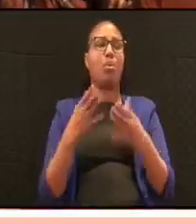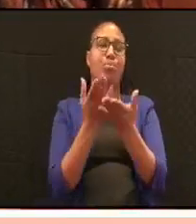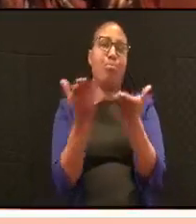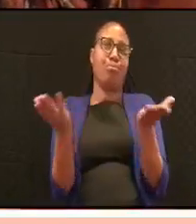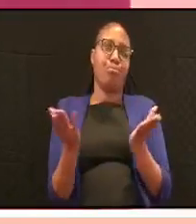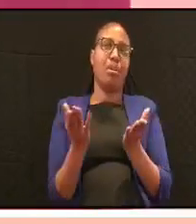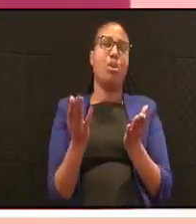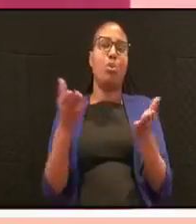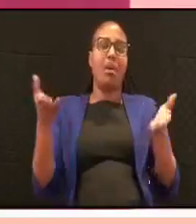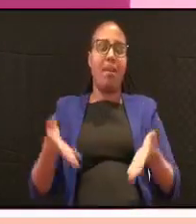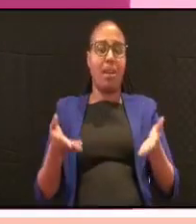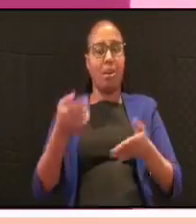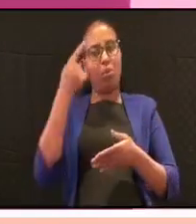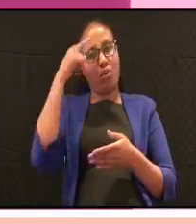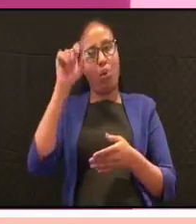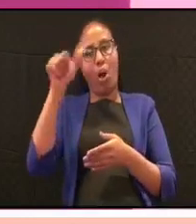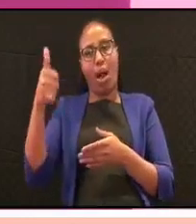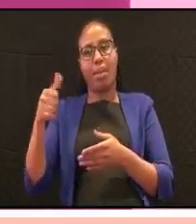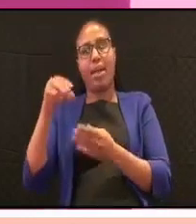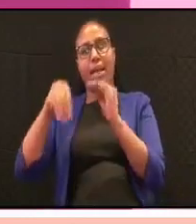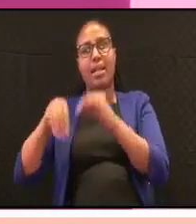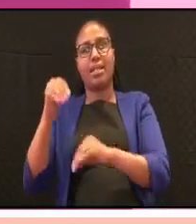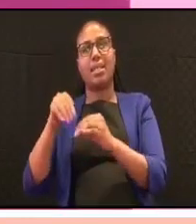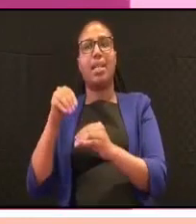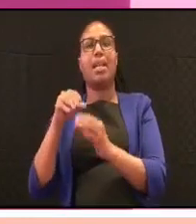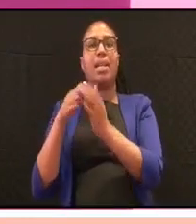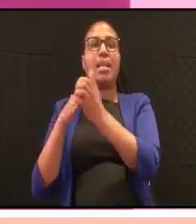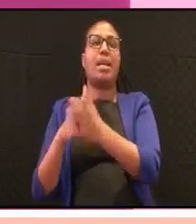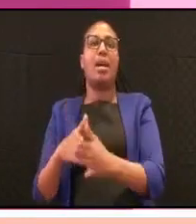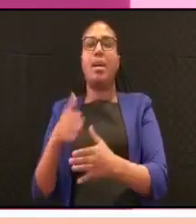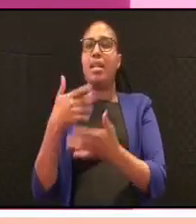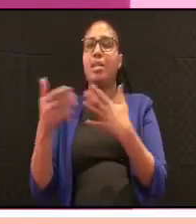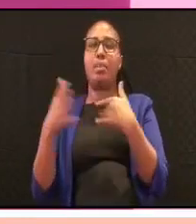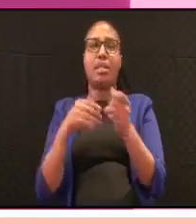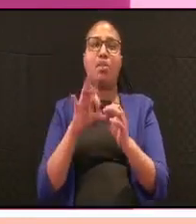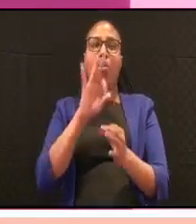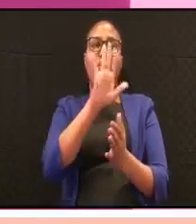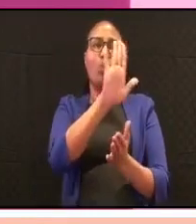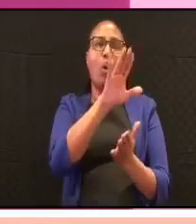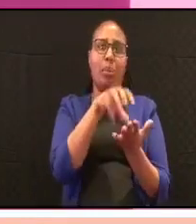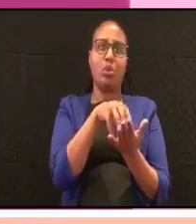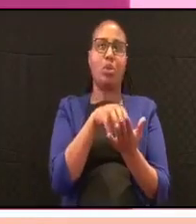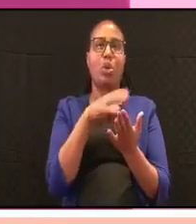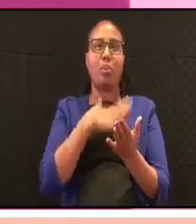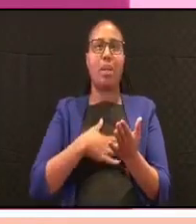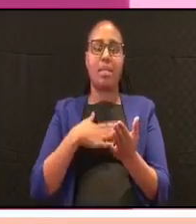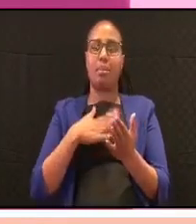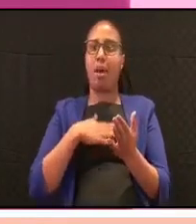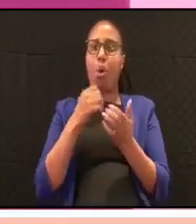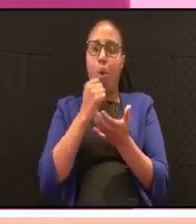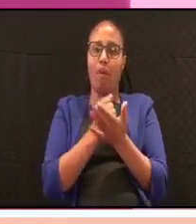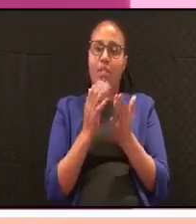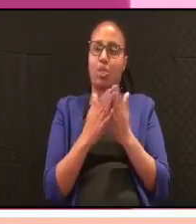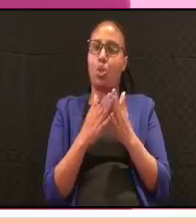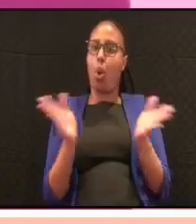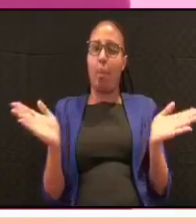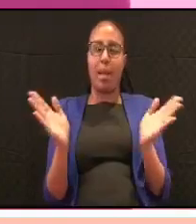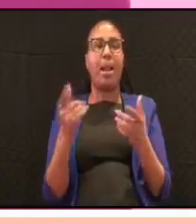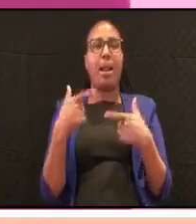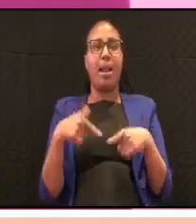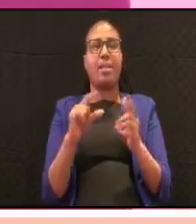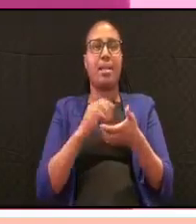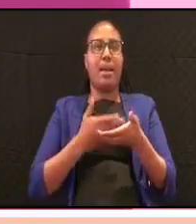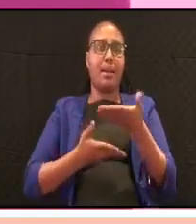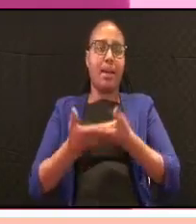and to be available to your fellow elected leaders, irrespective of your position. So please, my office is open. Let's